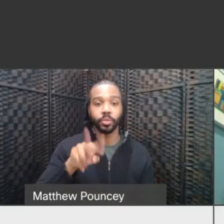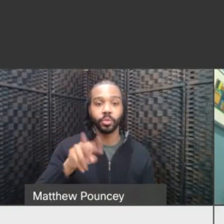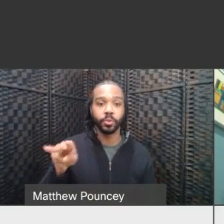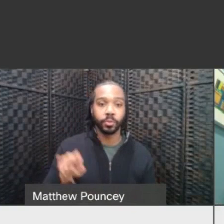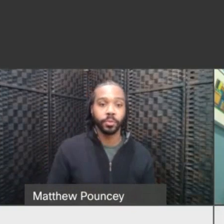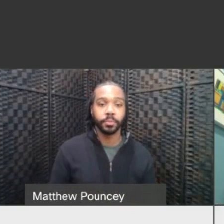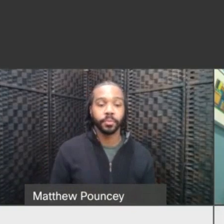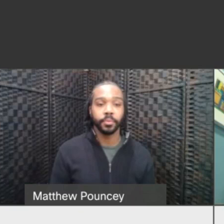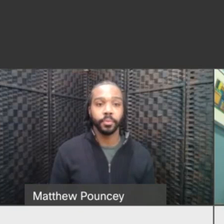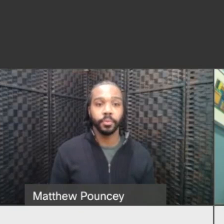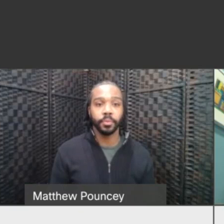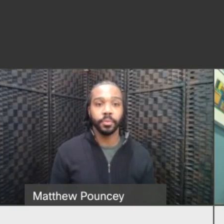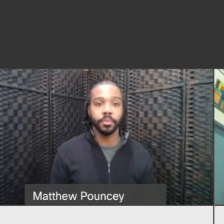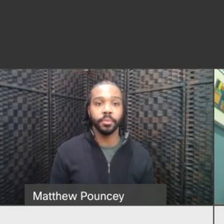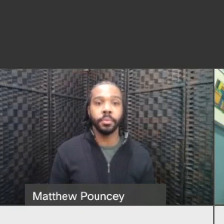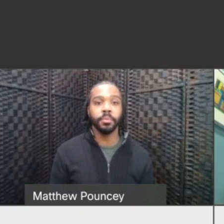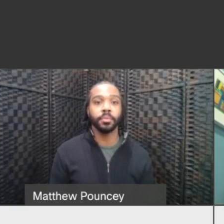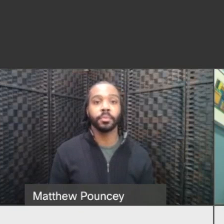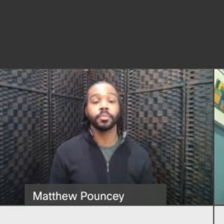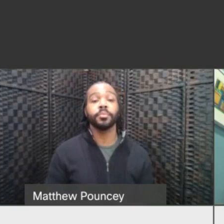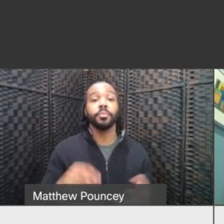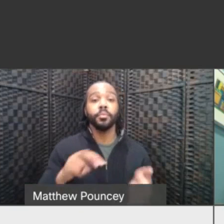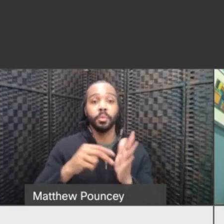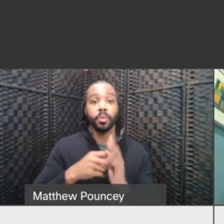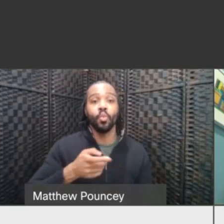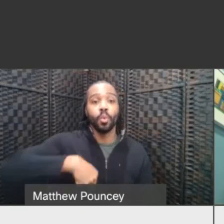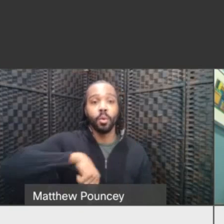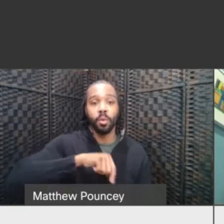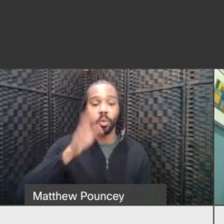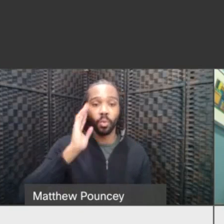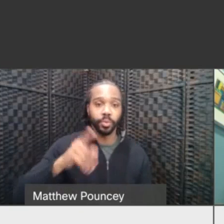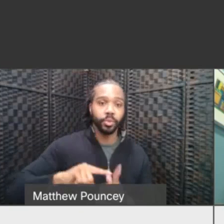And so we will begin in the middle of March to be tracking